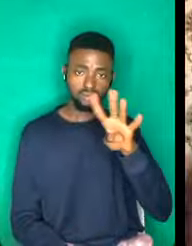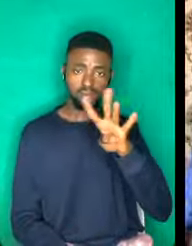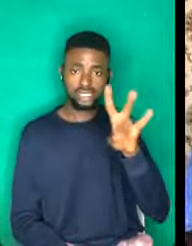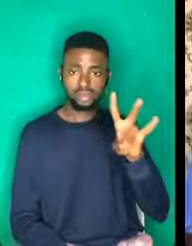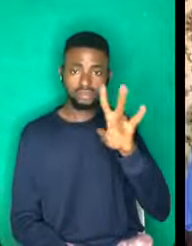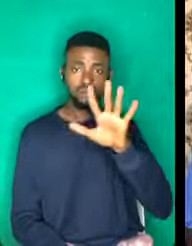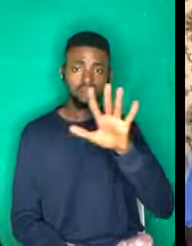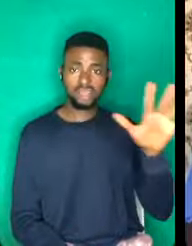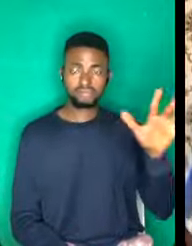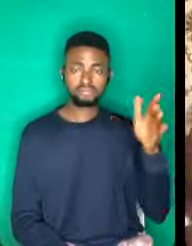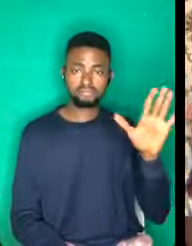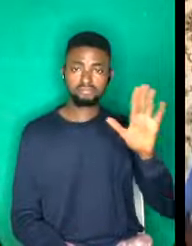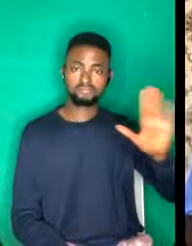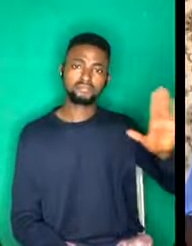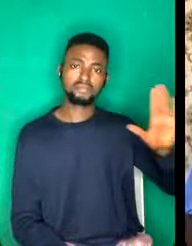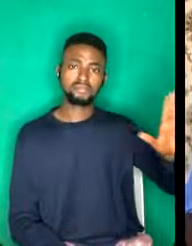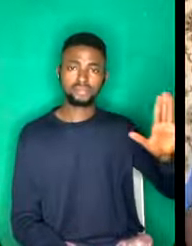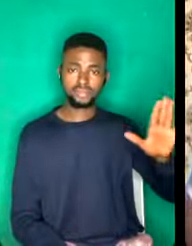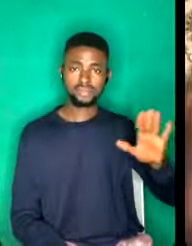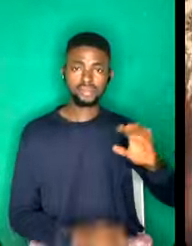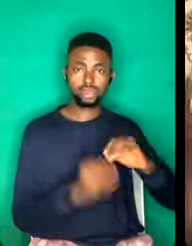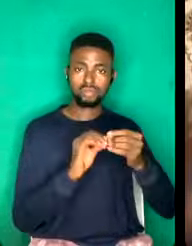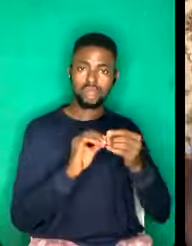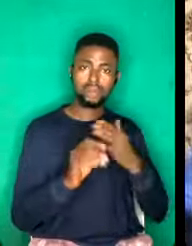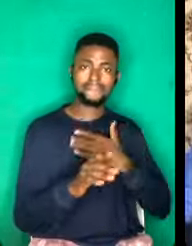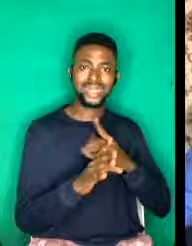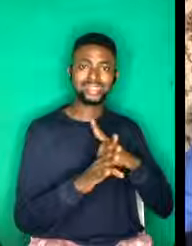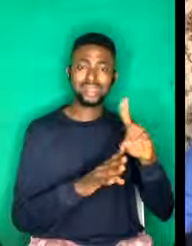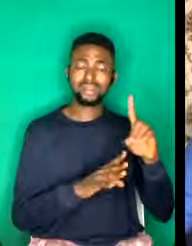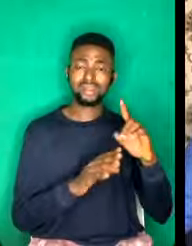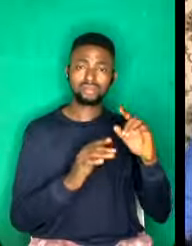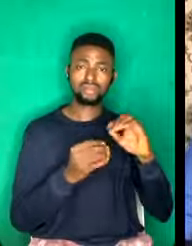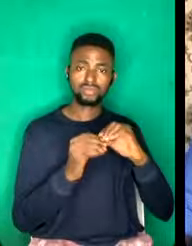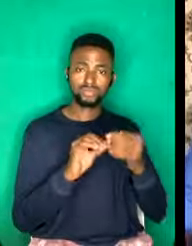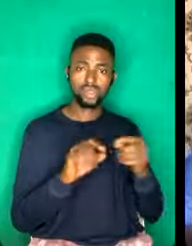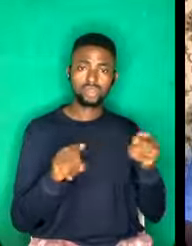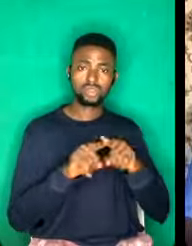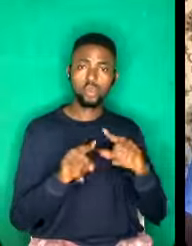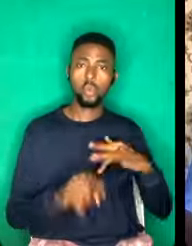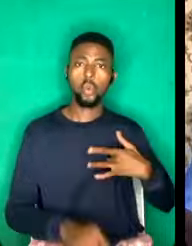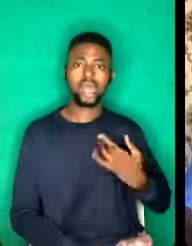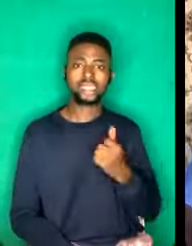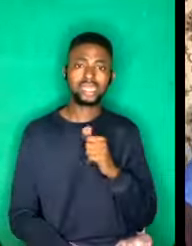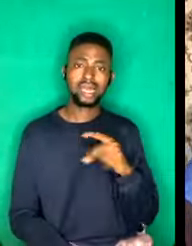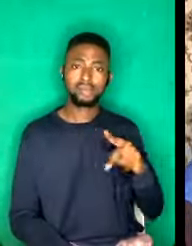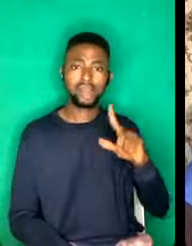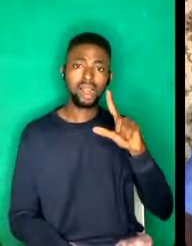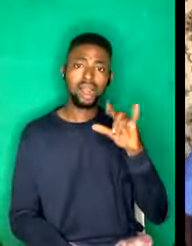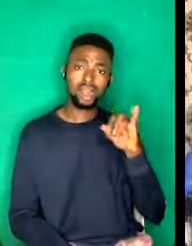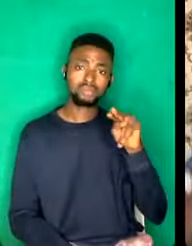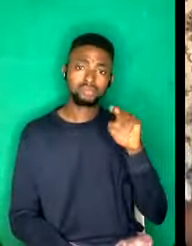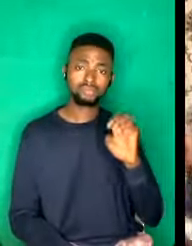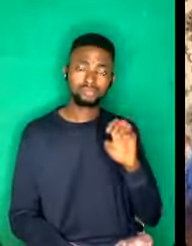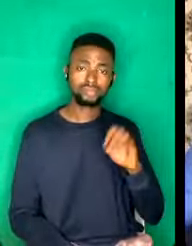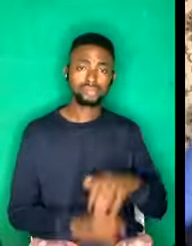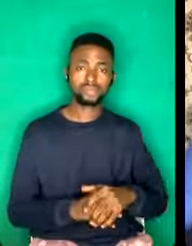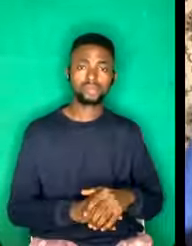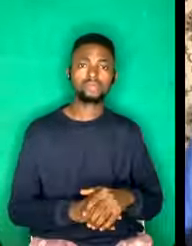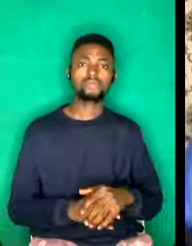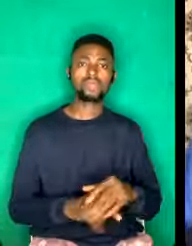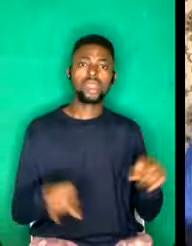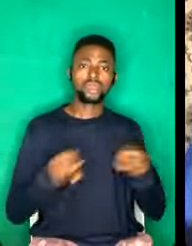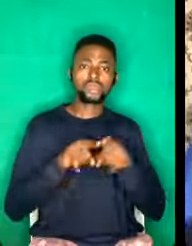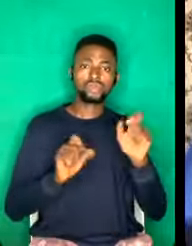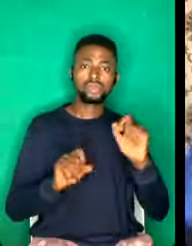08065234755. That's my direct line. It's also my WhatsApp line. That's about that. And of course, you can reach us